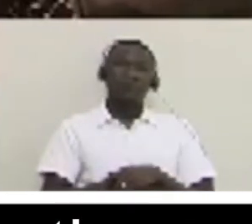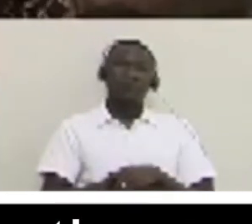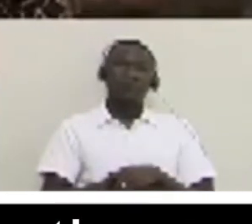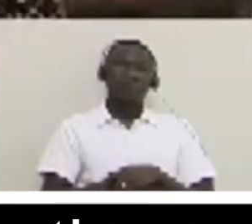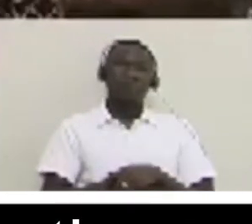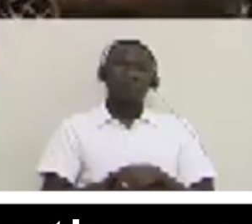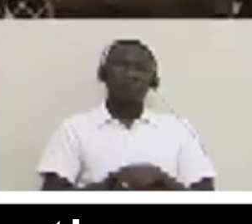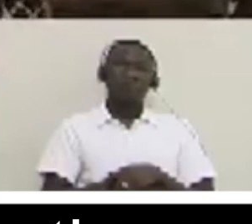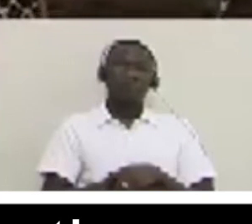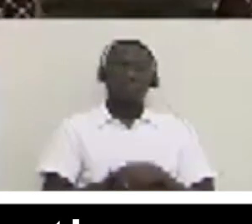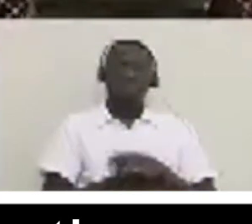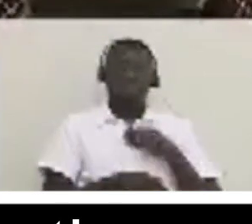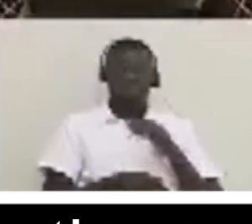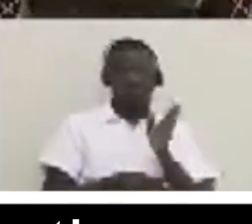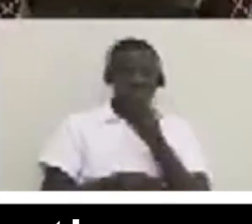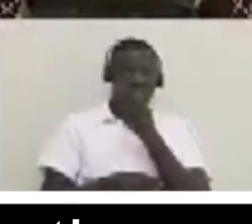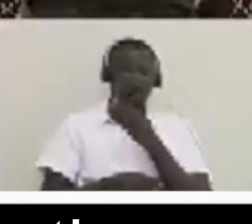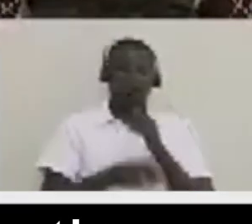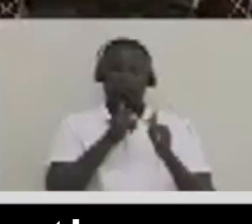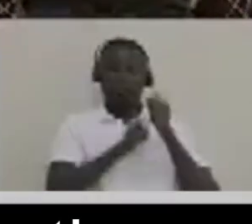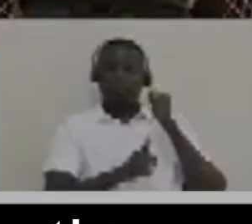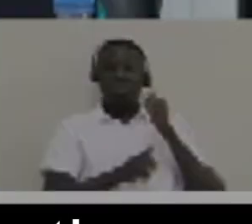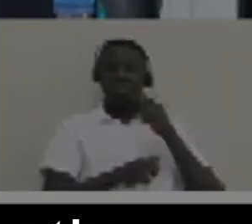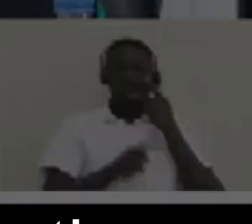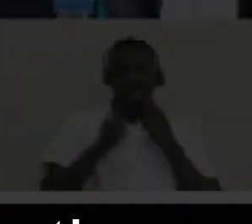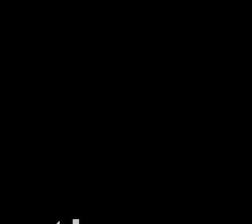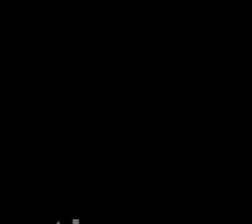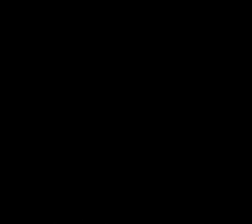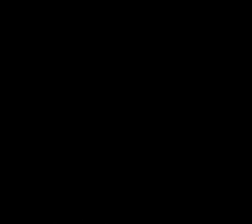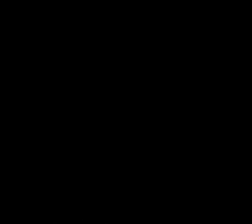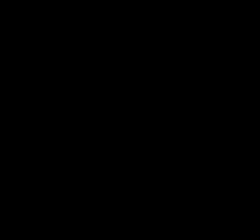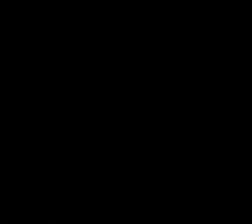nimkumbo. I was going, returning, crying along the way.